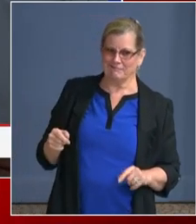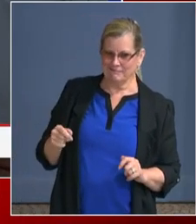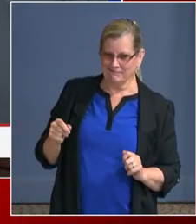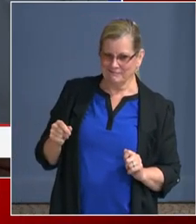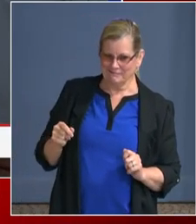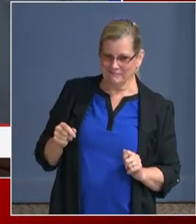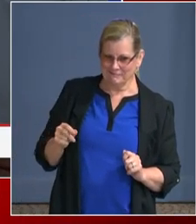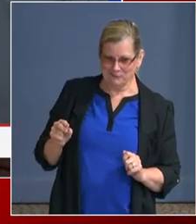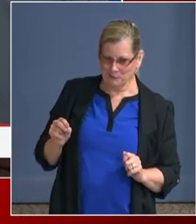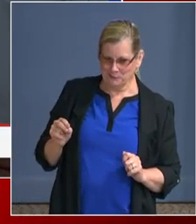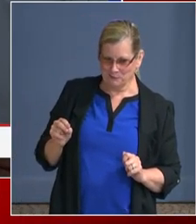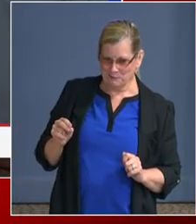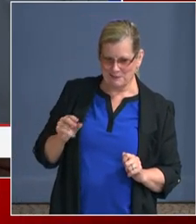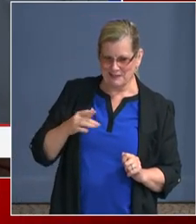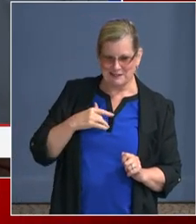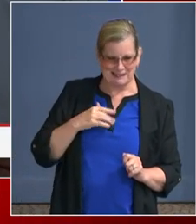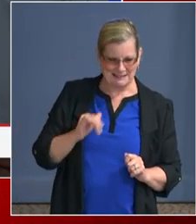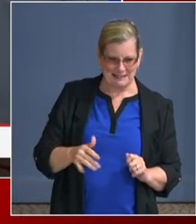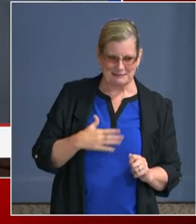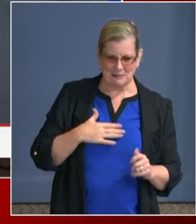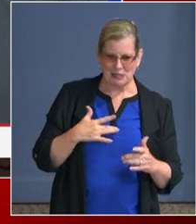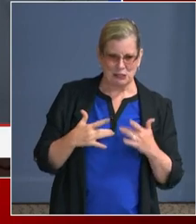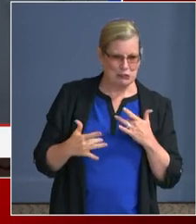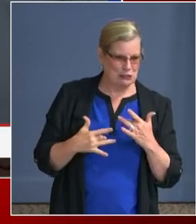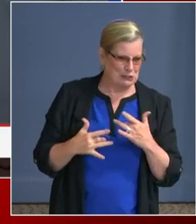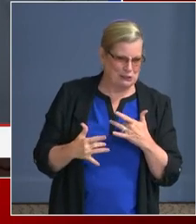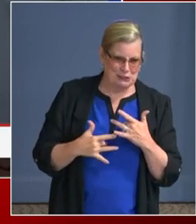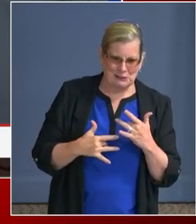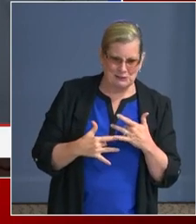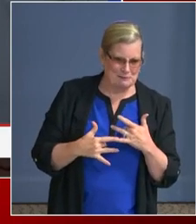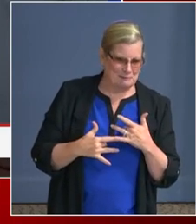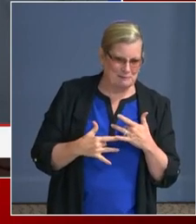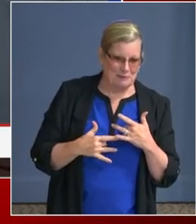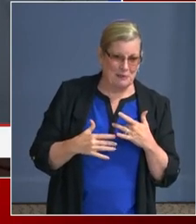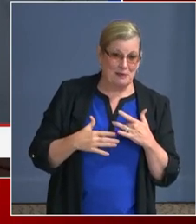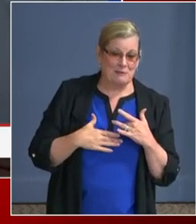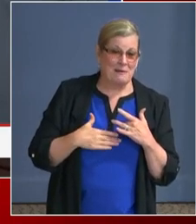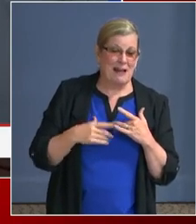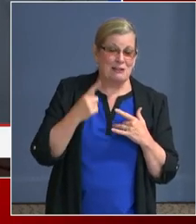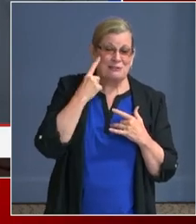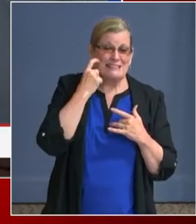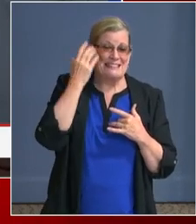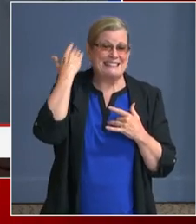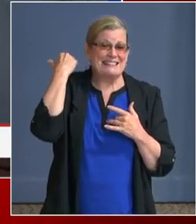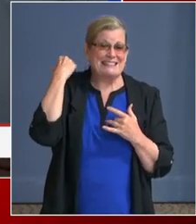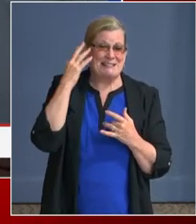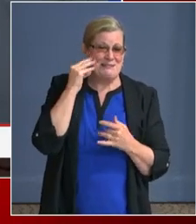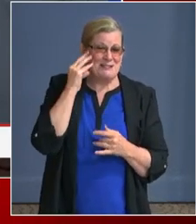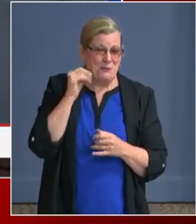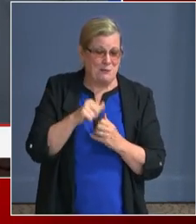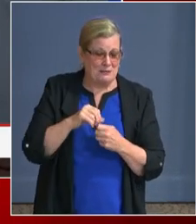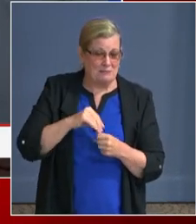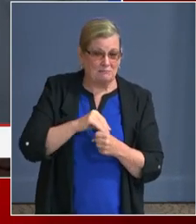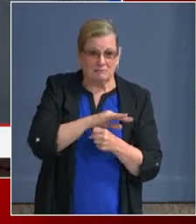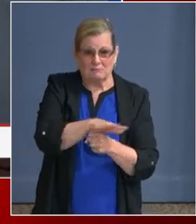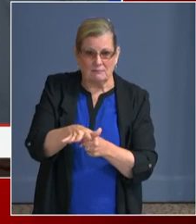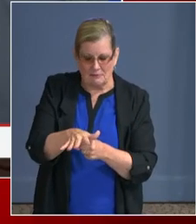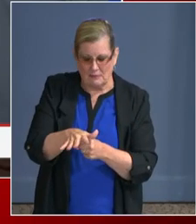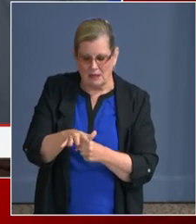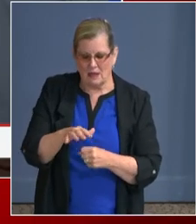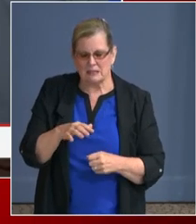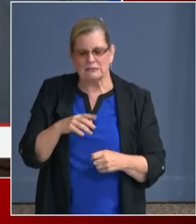And that has been my concern, but my recent experience with COVID has changed my thinking about